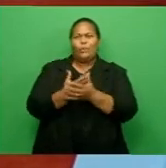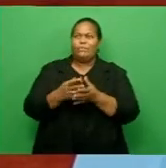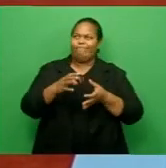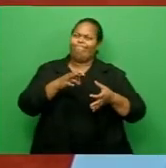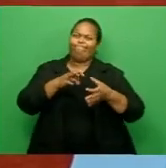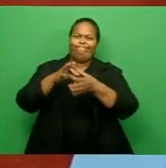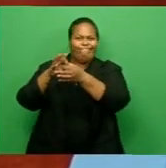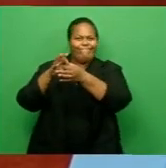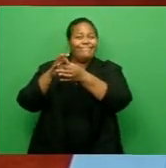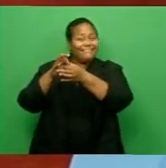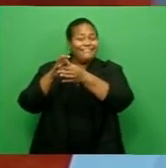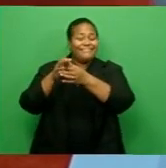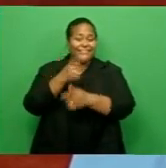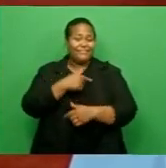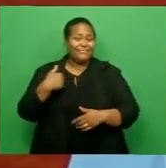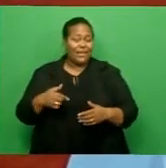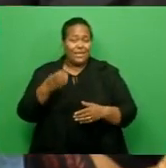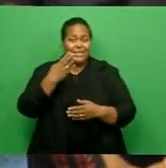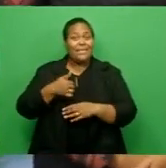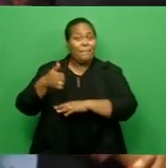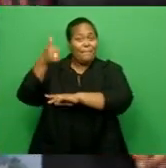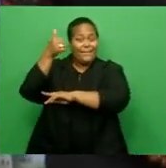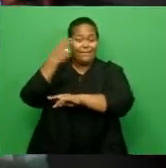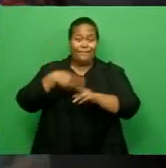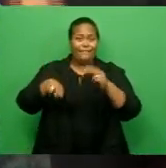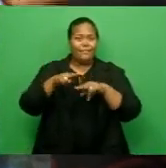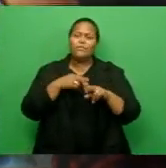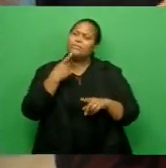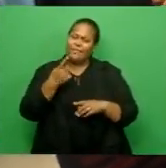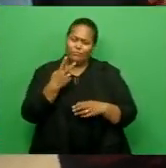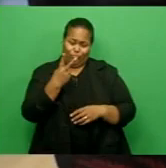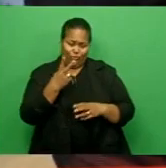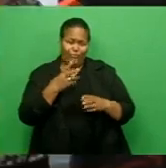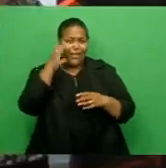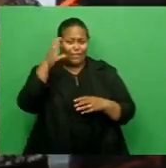to thrive. The Chinese ambassador to Fiji says the two countries